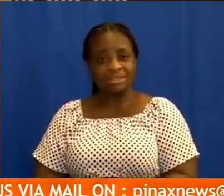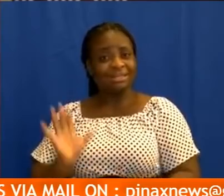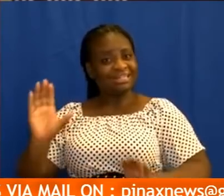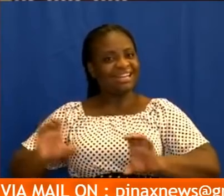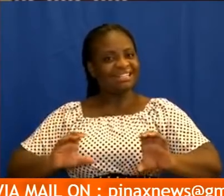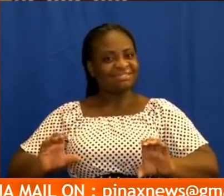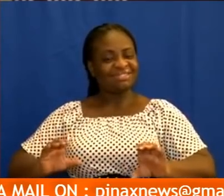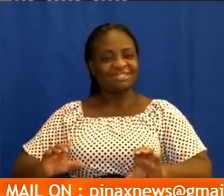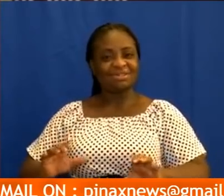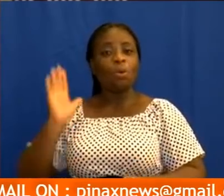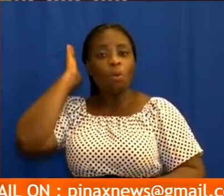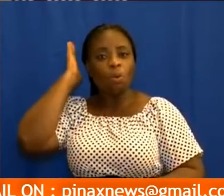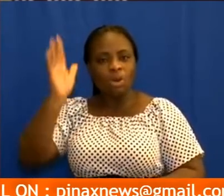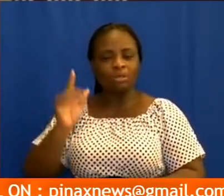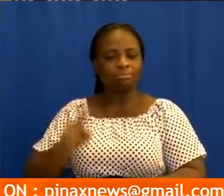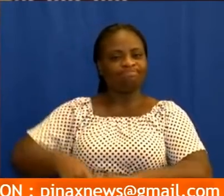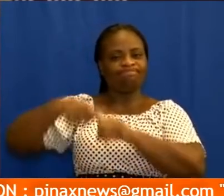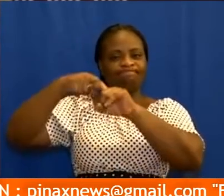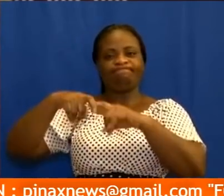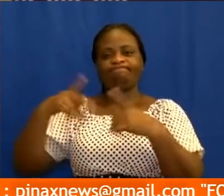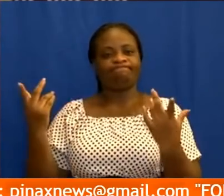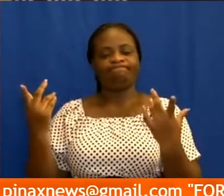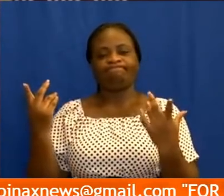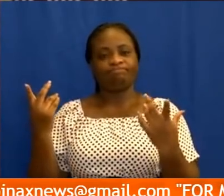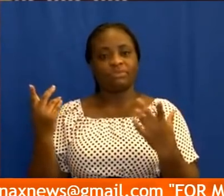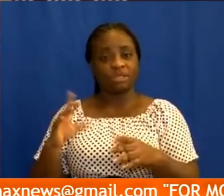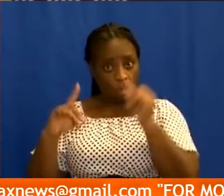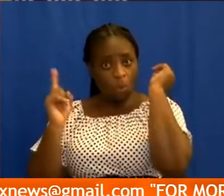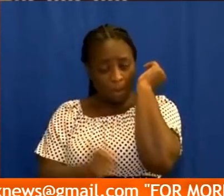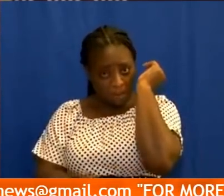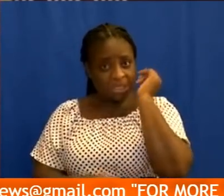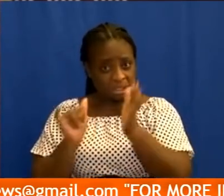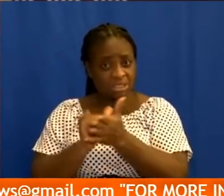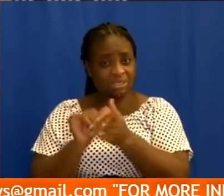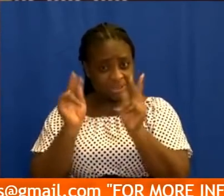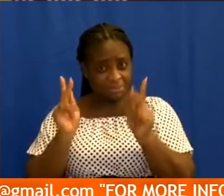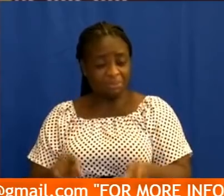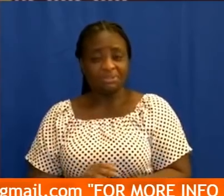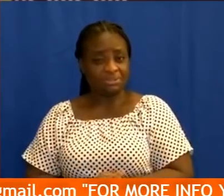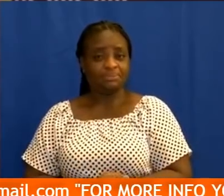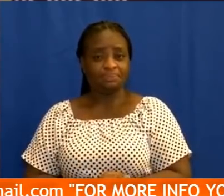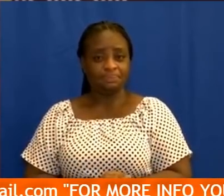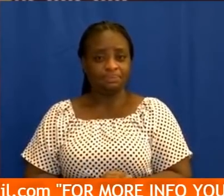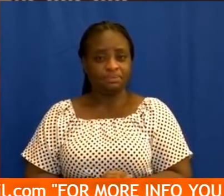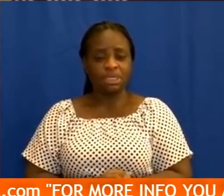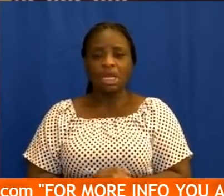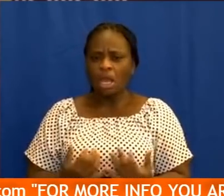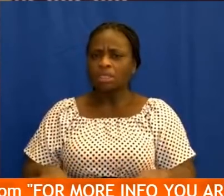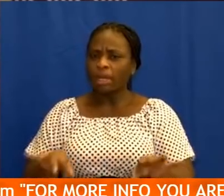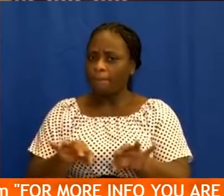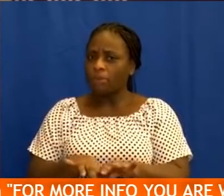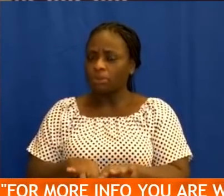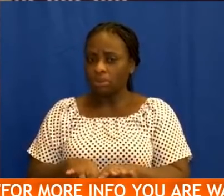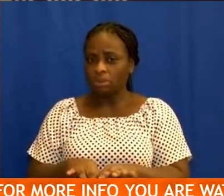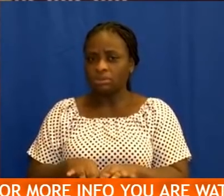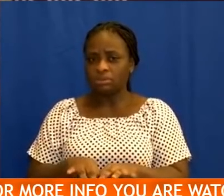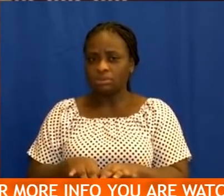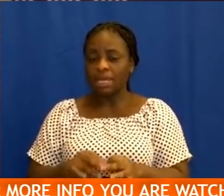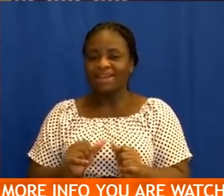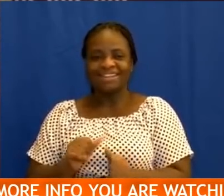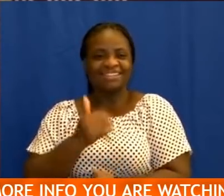will be immediately prohibited and appropriate sanctions applied. It is important that